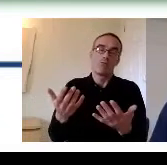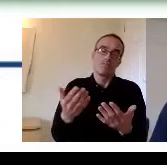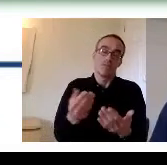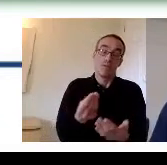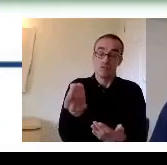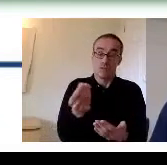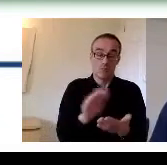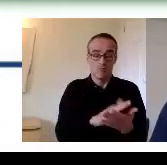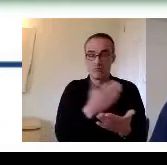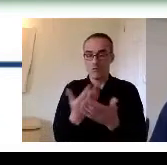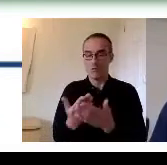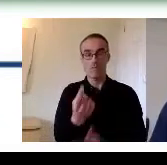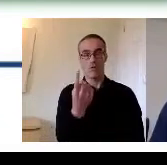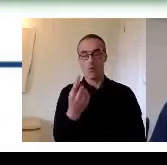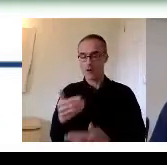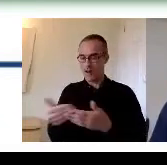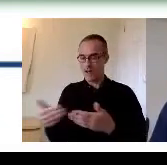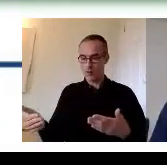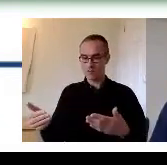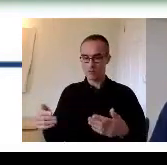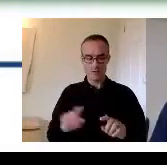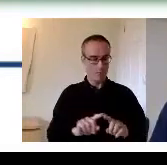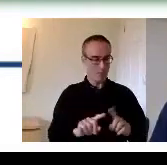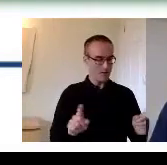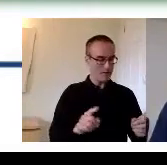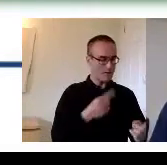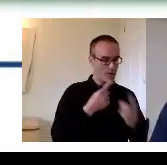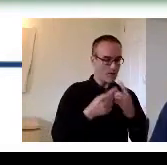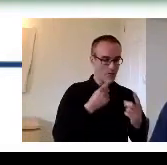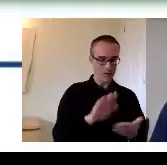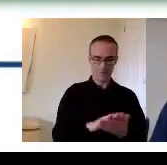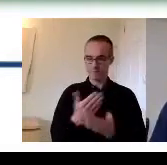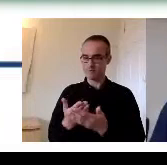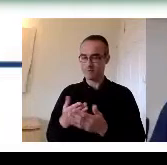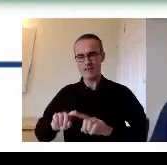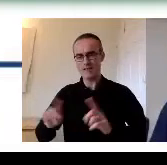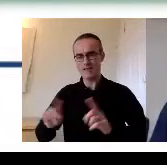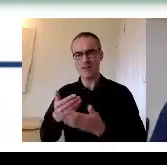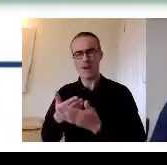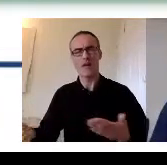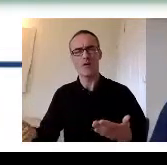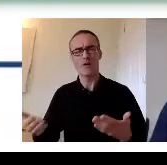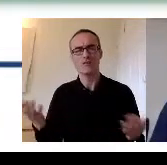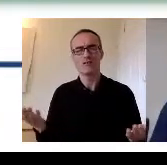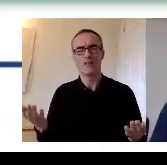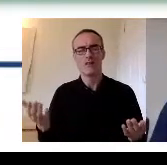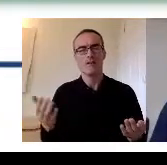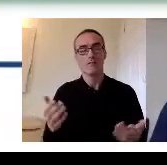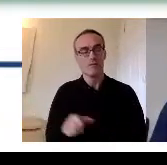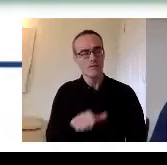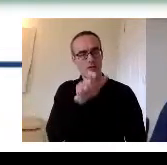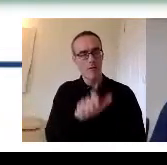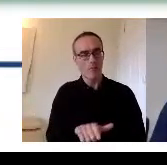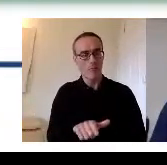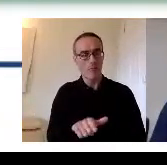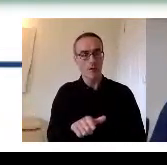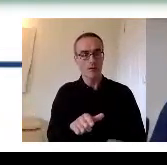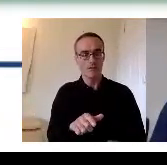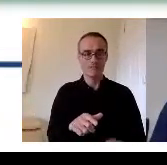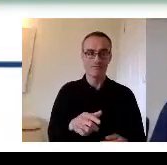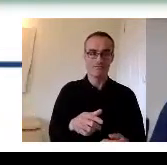inconsistency isn't going to be helpful for people that don't speak English as their first language or maybe can't read English. But